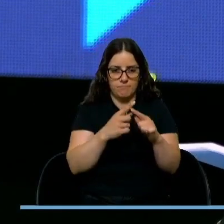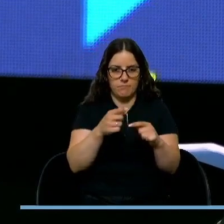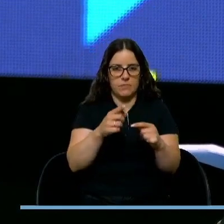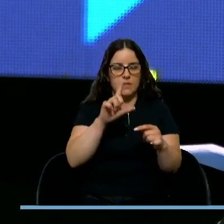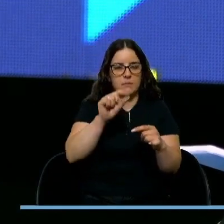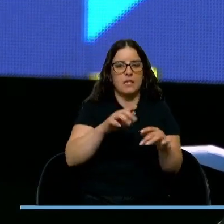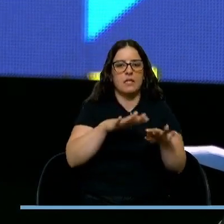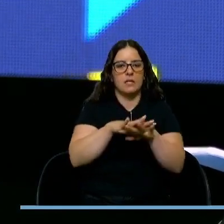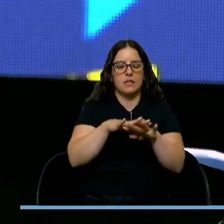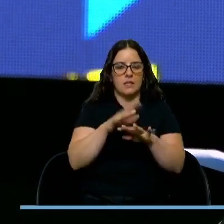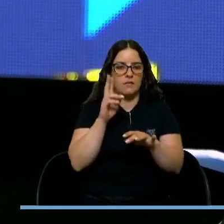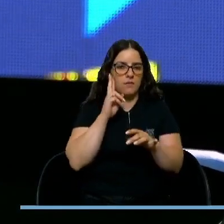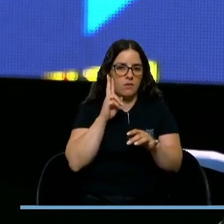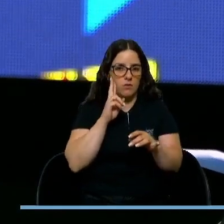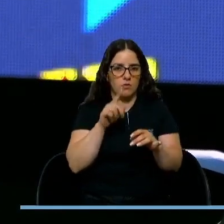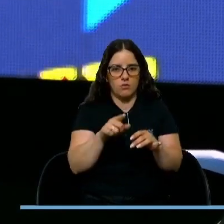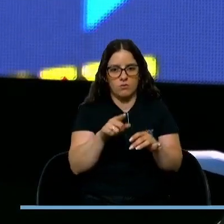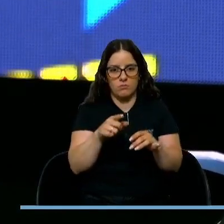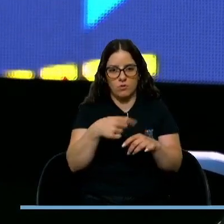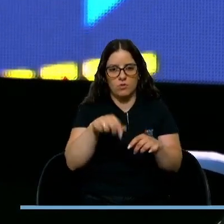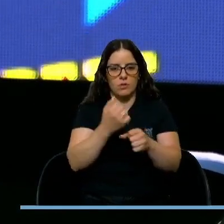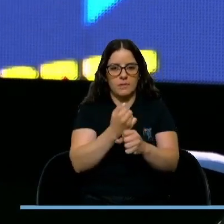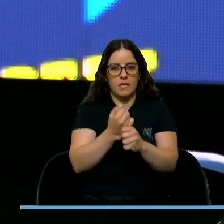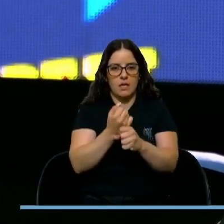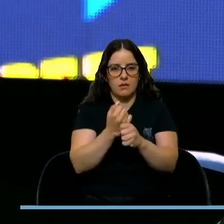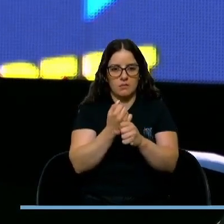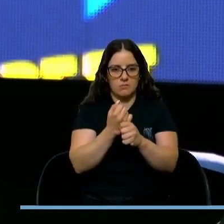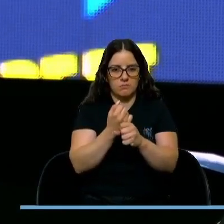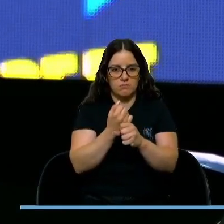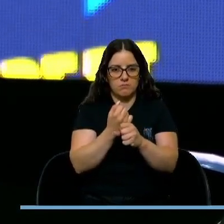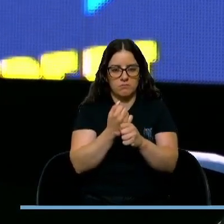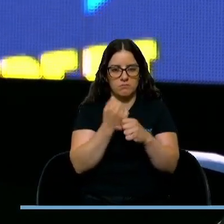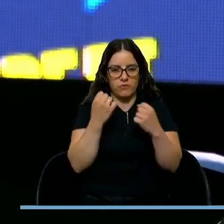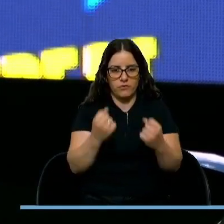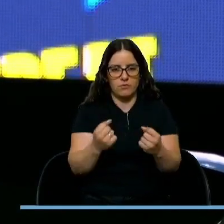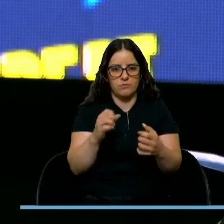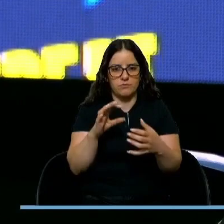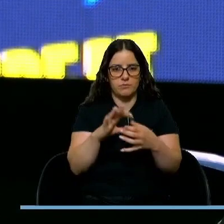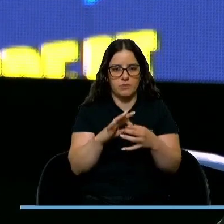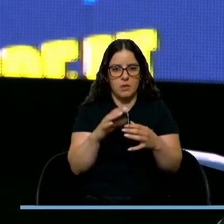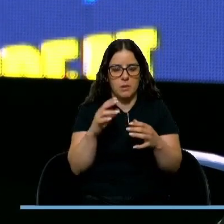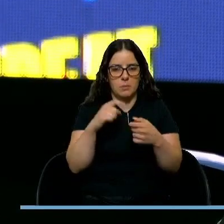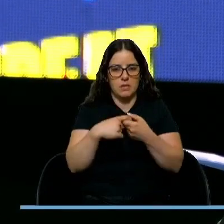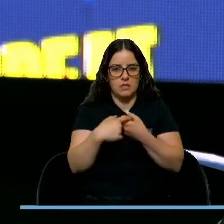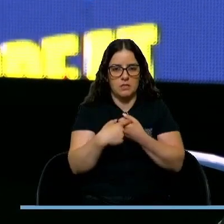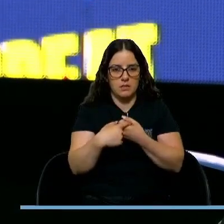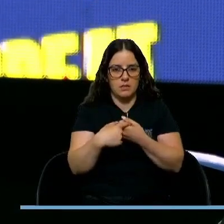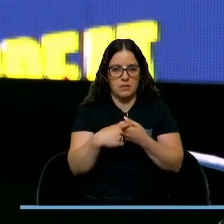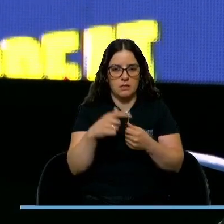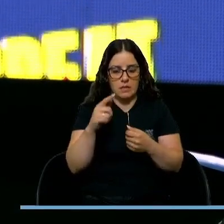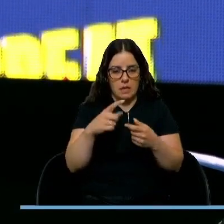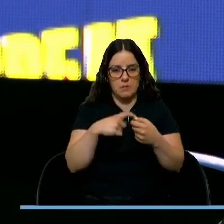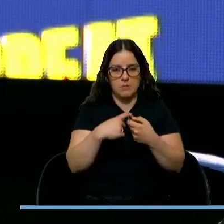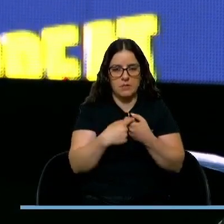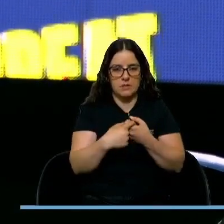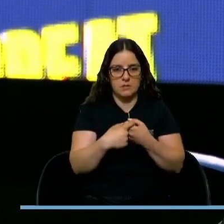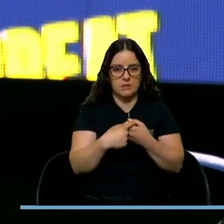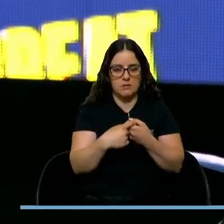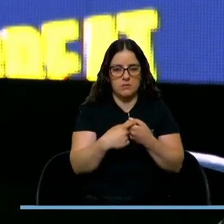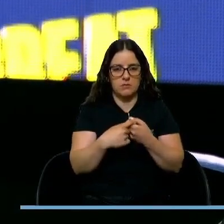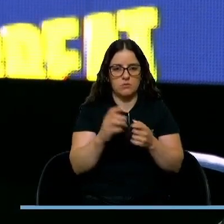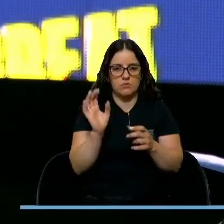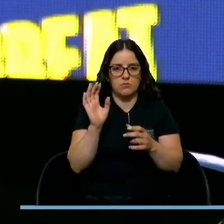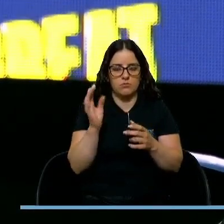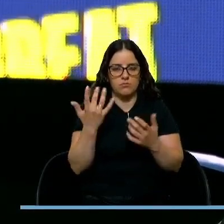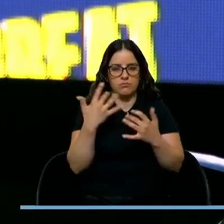energies. And in our value chain, we're also actively working with our partners that are part